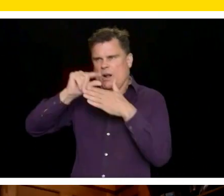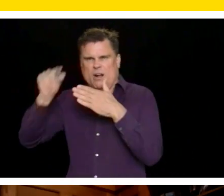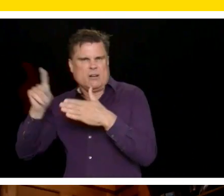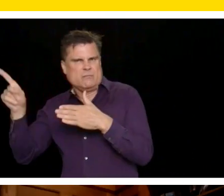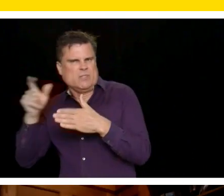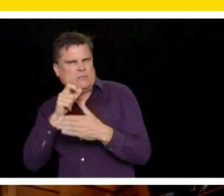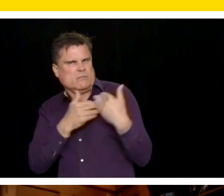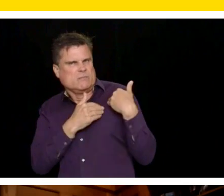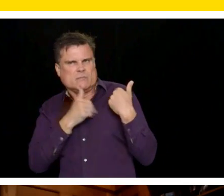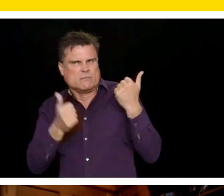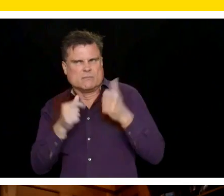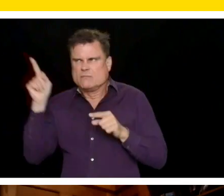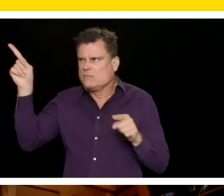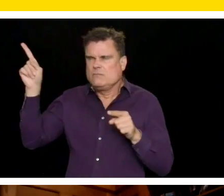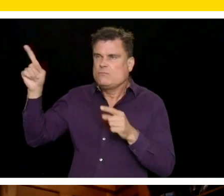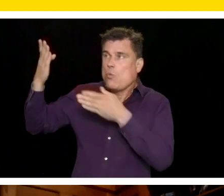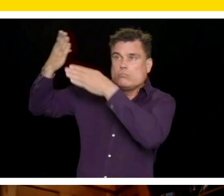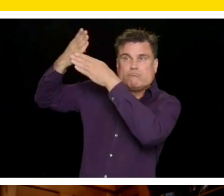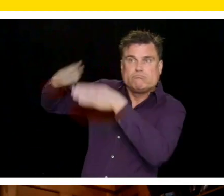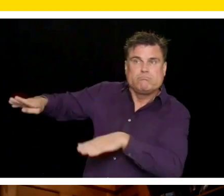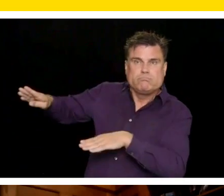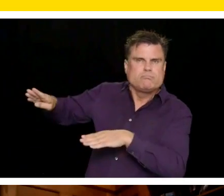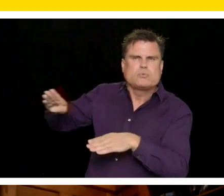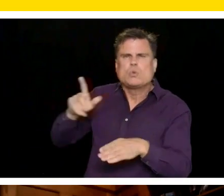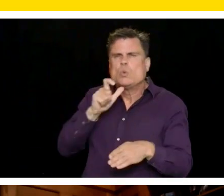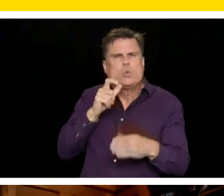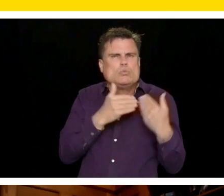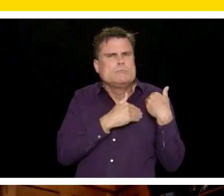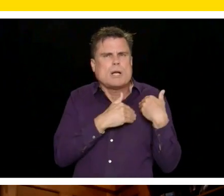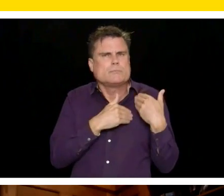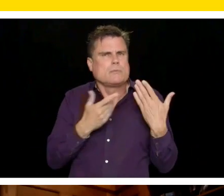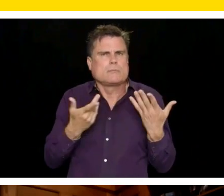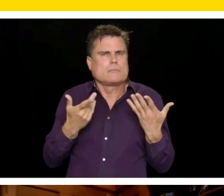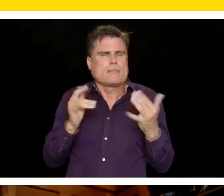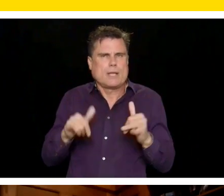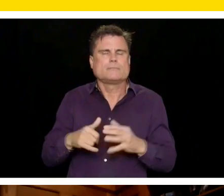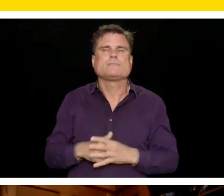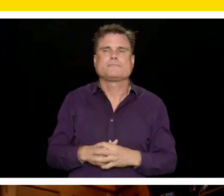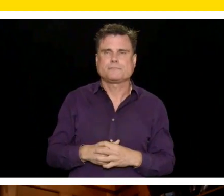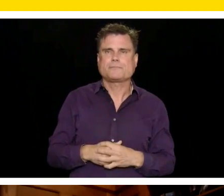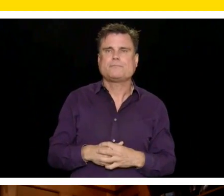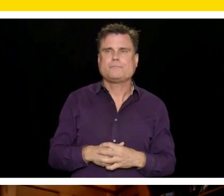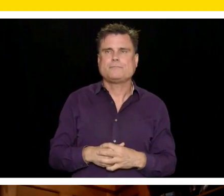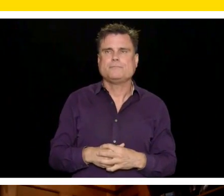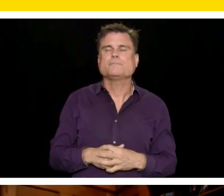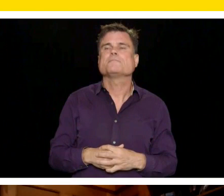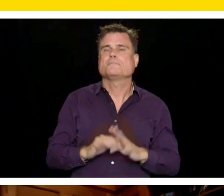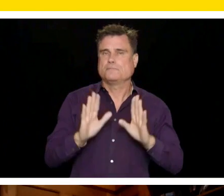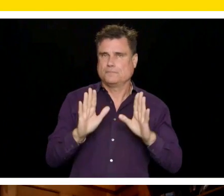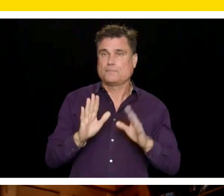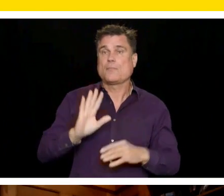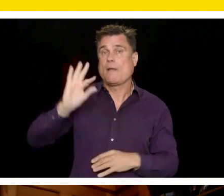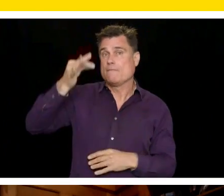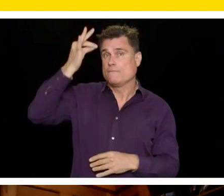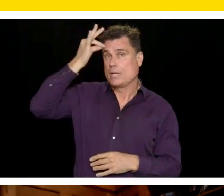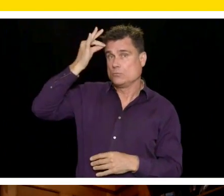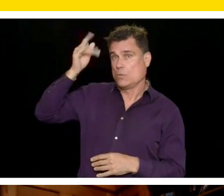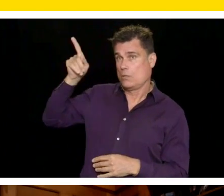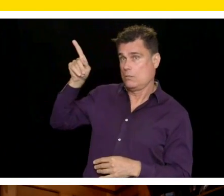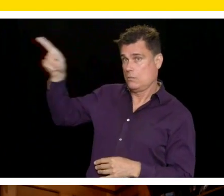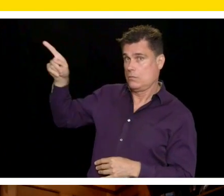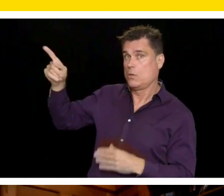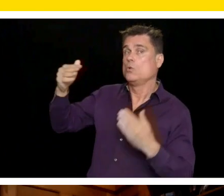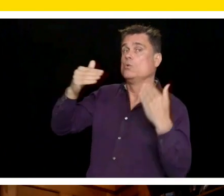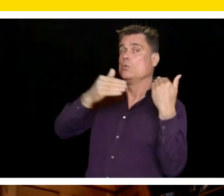help. And so the federal government is the one that's responsible for the program on rental, commercial